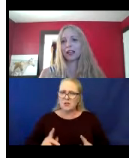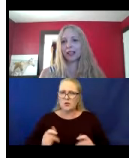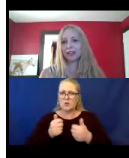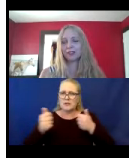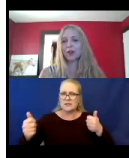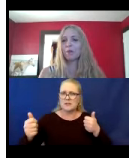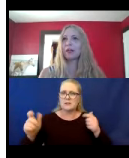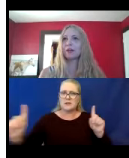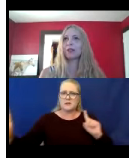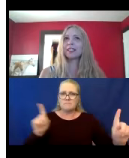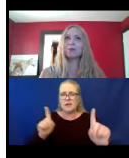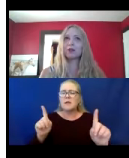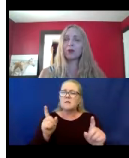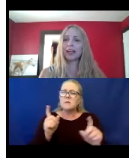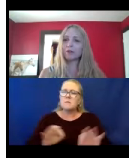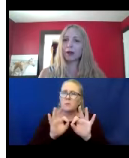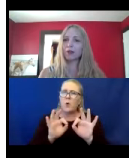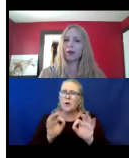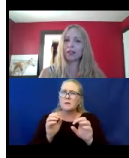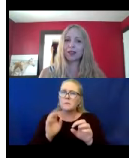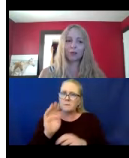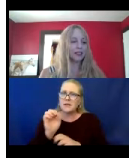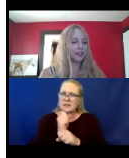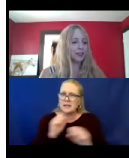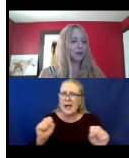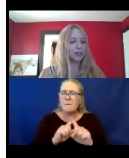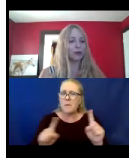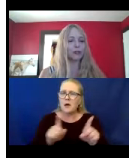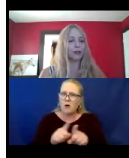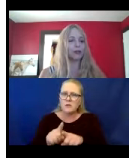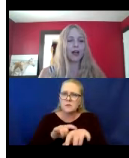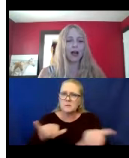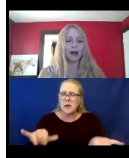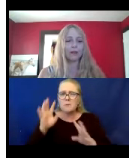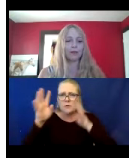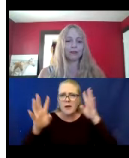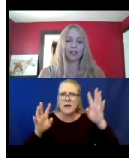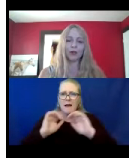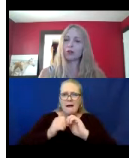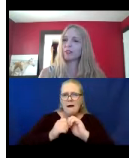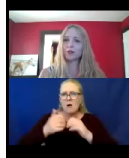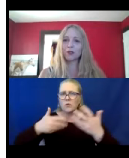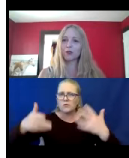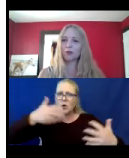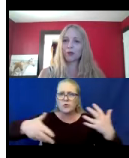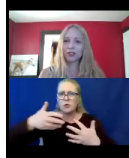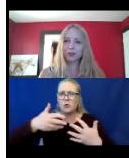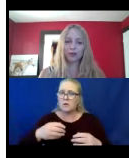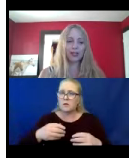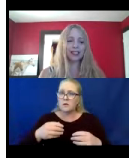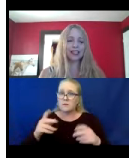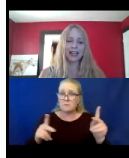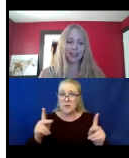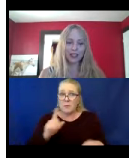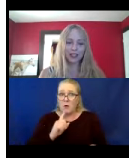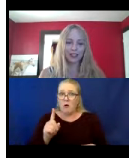the guidelines, but we need to be creative about the ways that we can still be social. Humans are social creatures.